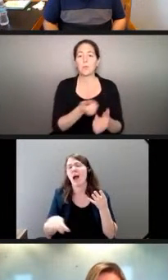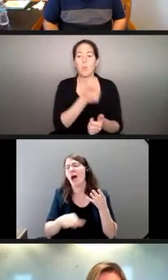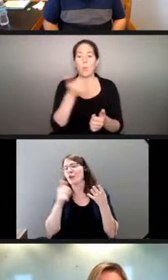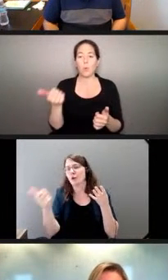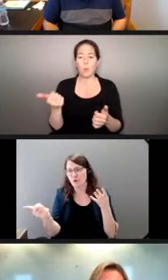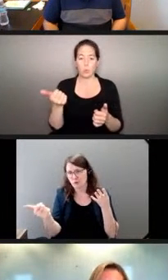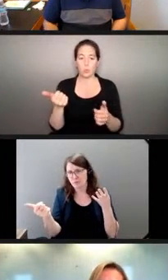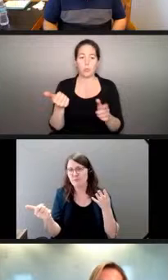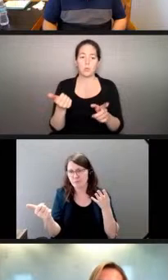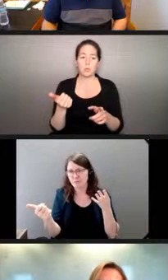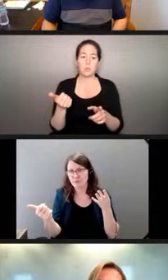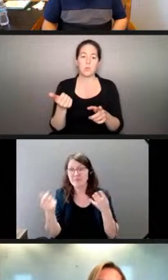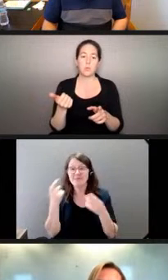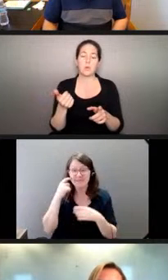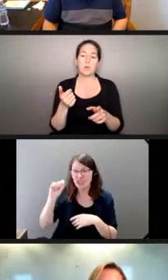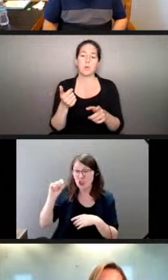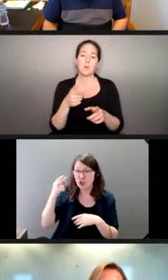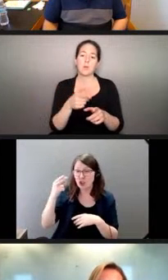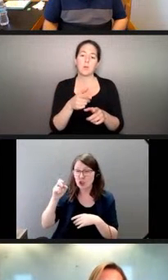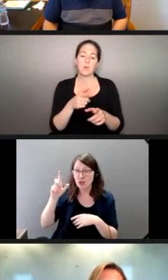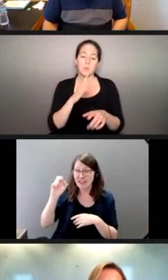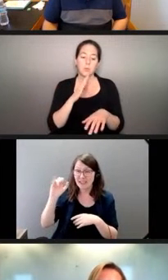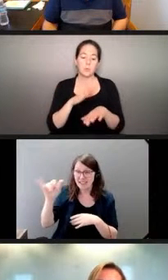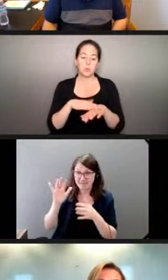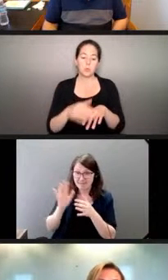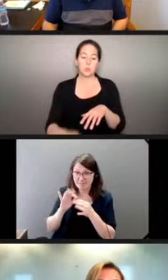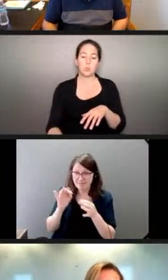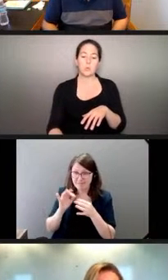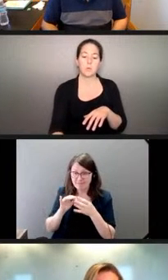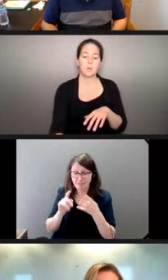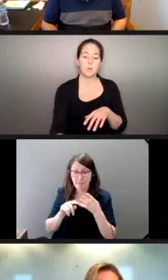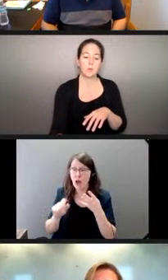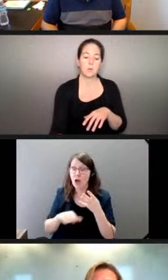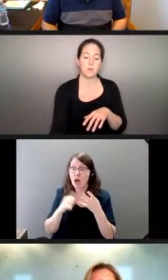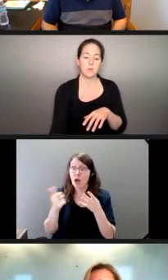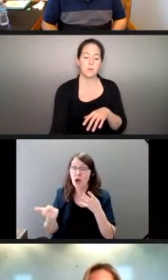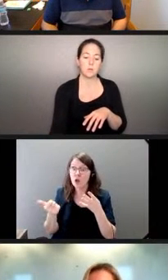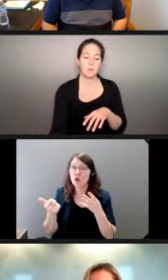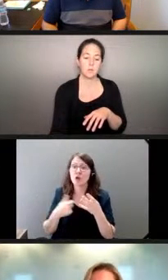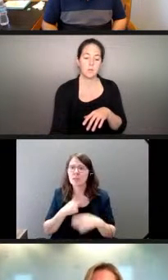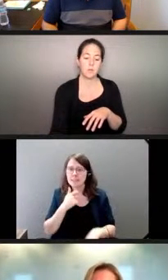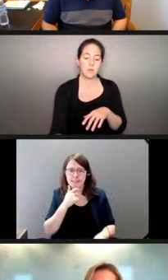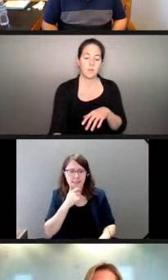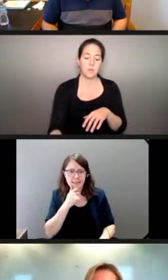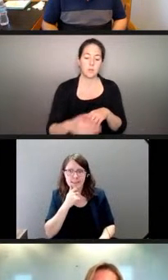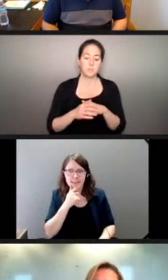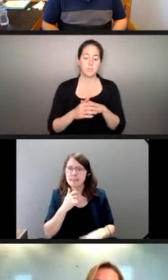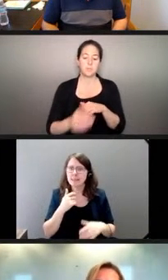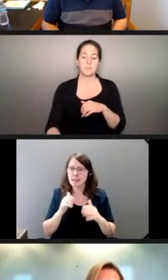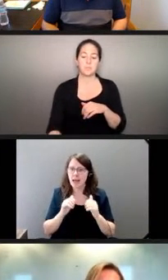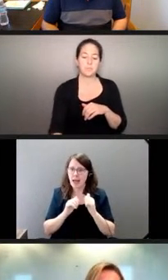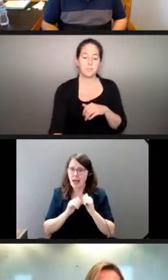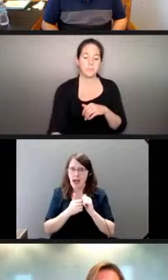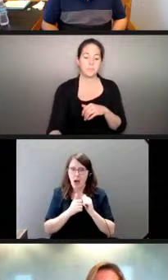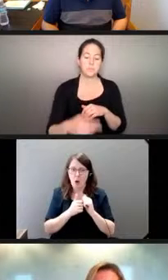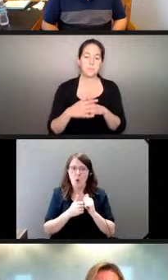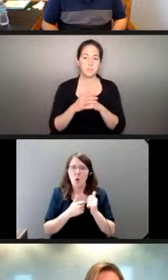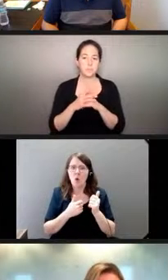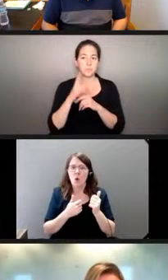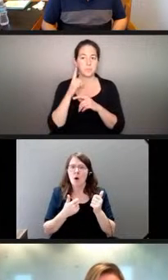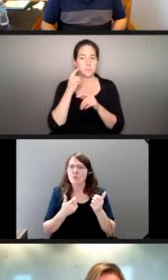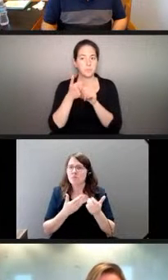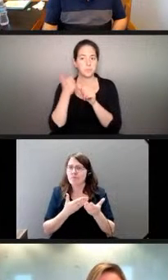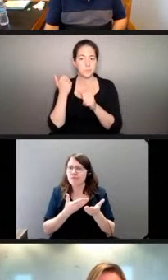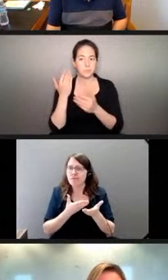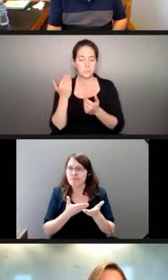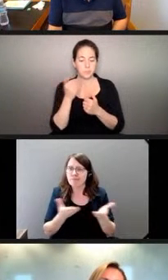Shelley touched on this as well. It's looking at opportunities for either community use or potential opportunities for innovation and